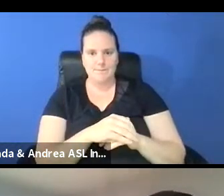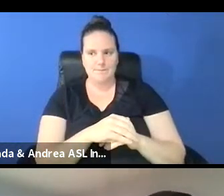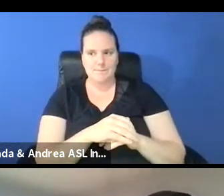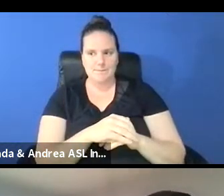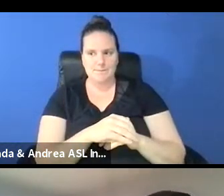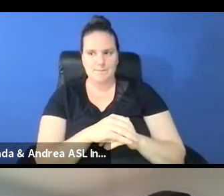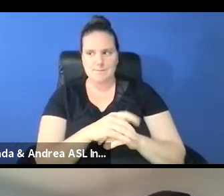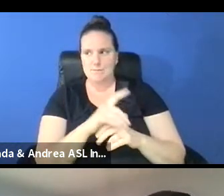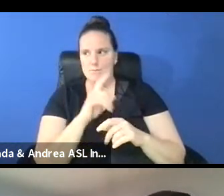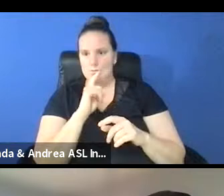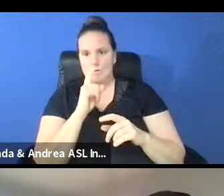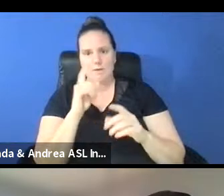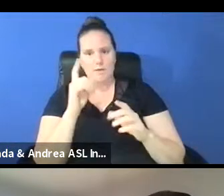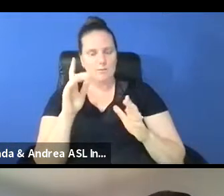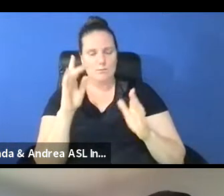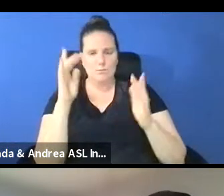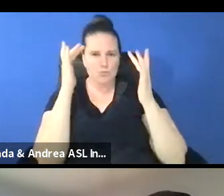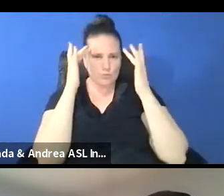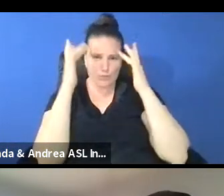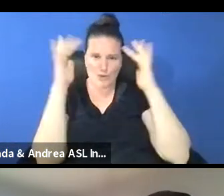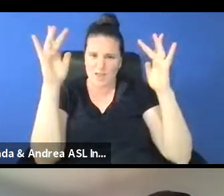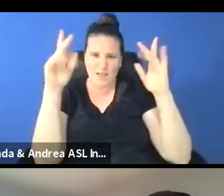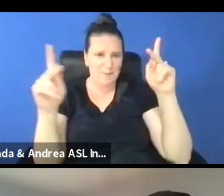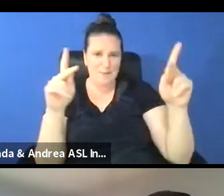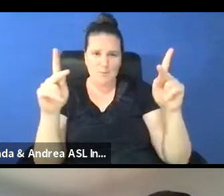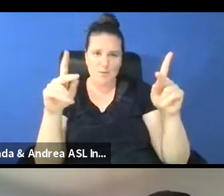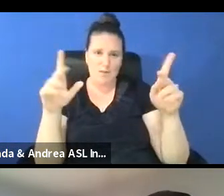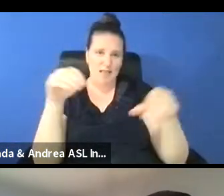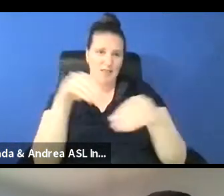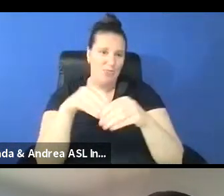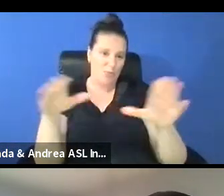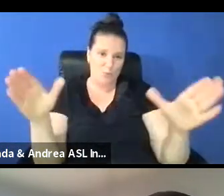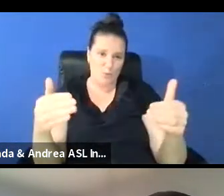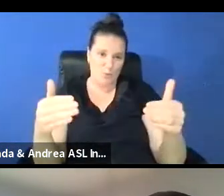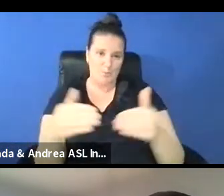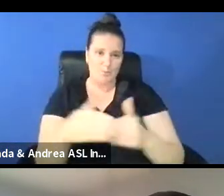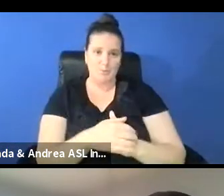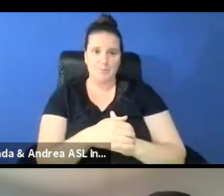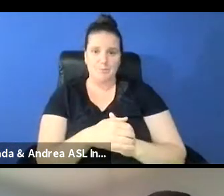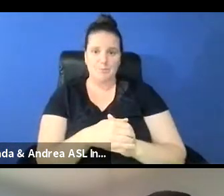Very brilliant people around the room.